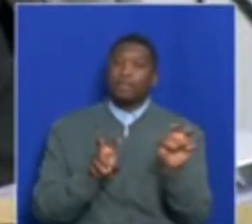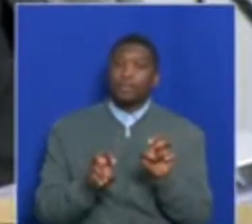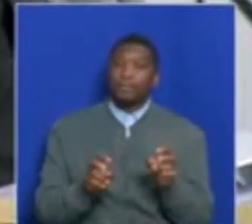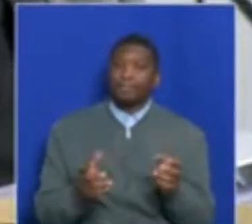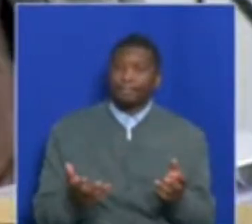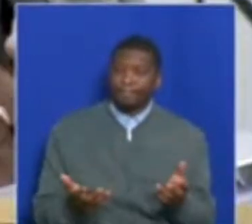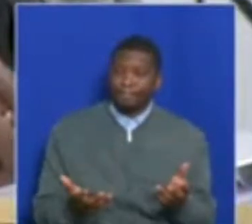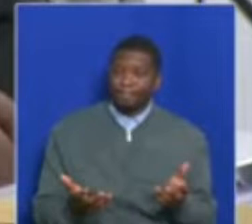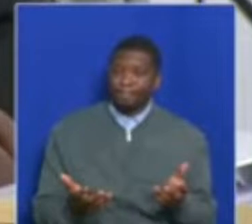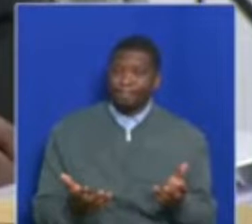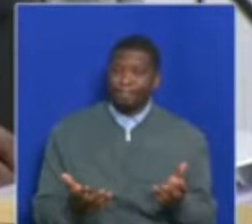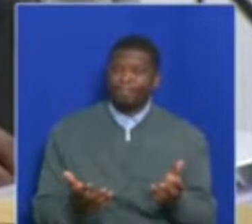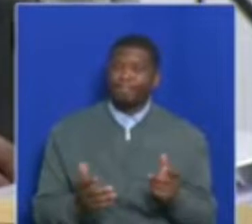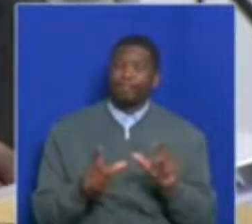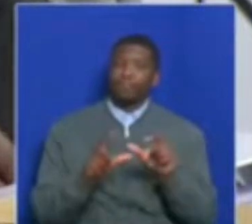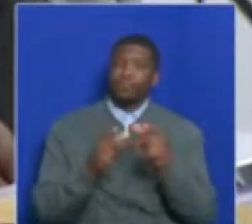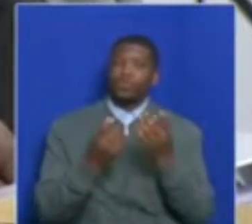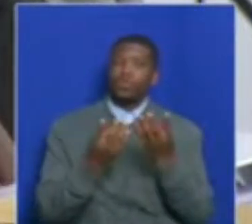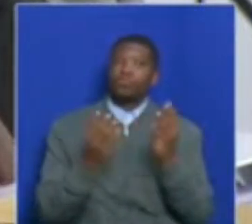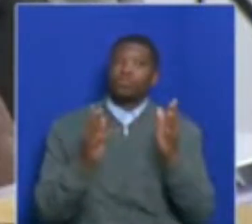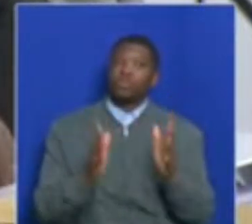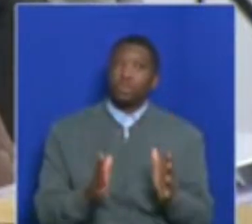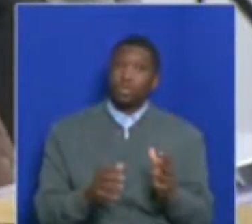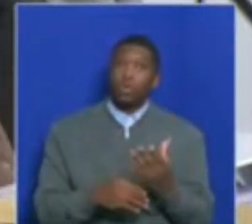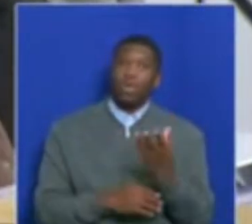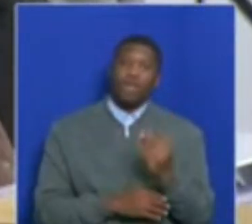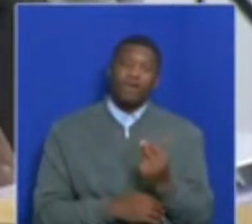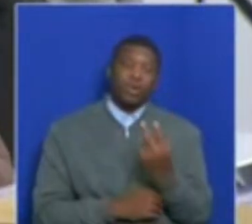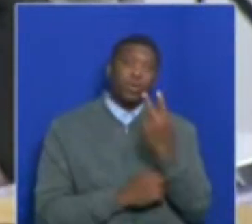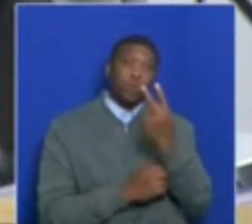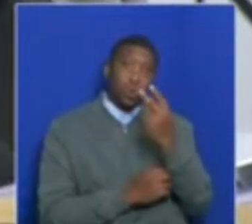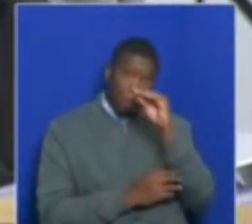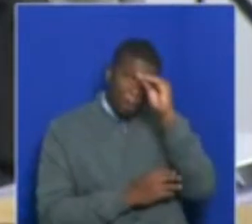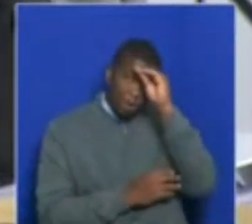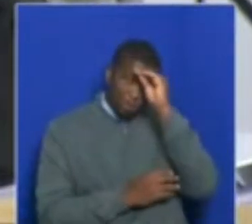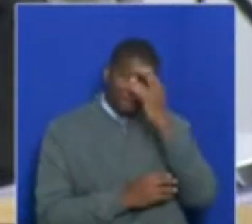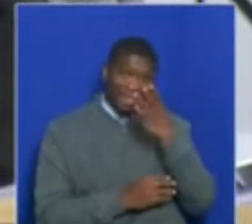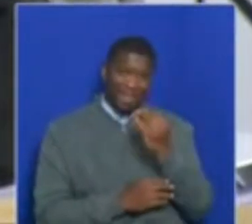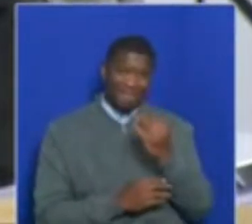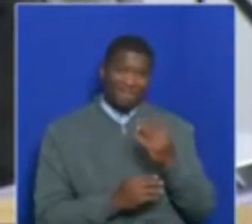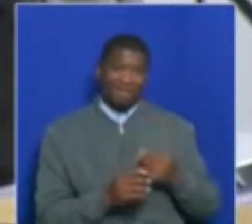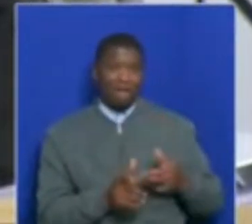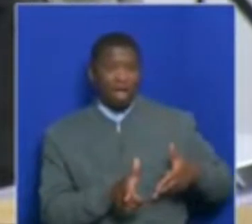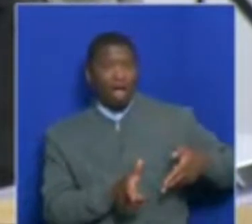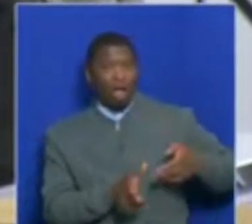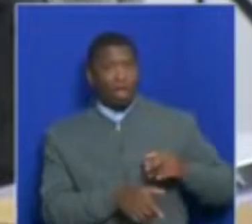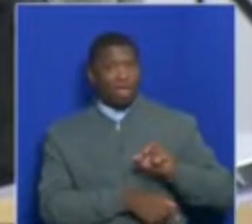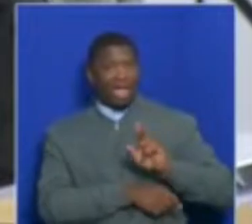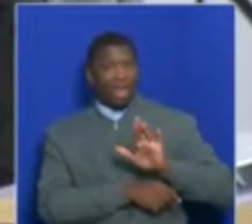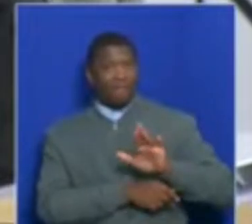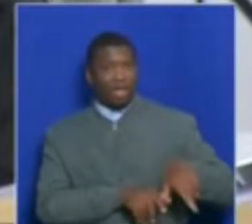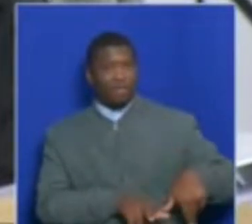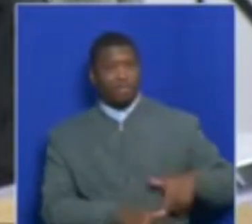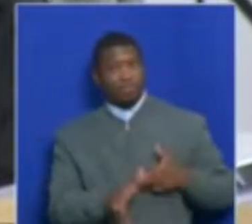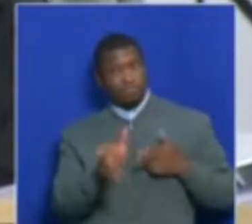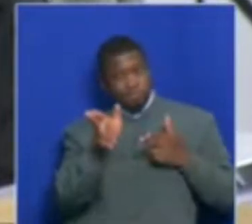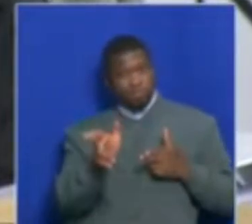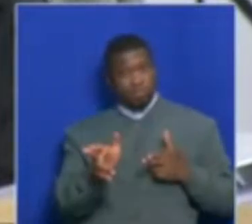Commissioner, you got 2 policemen who have R5 firearms pointed at you.